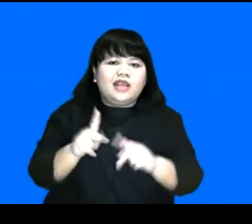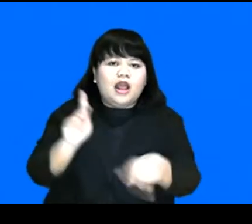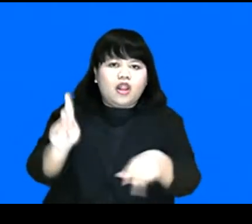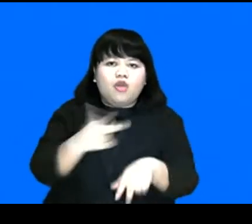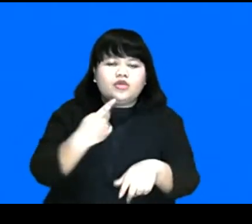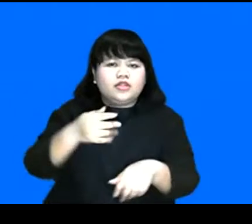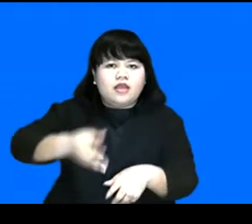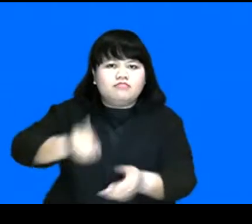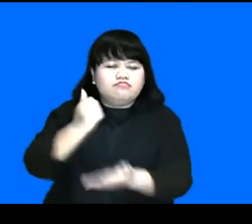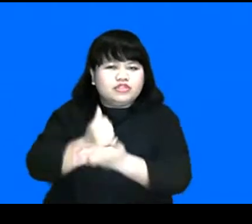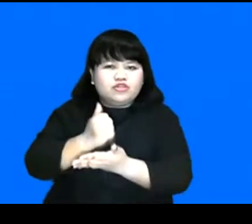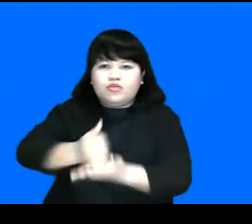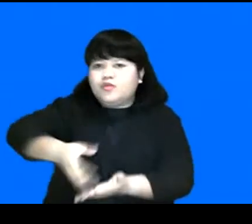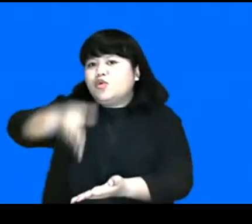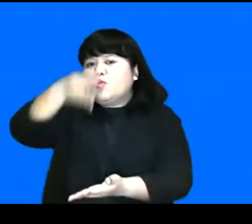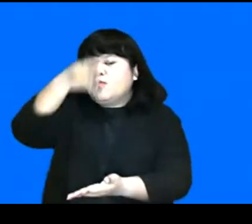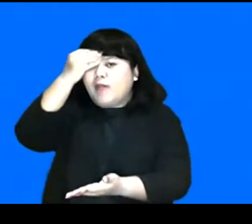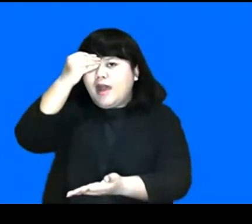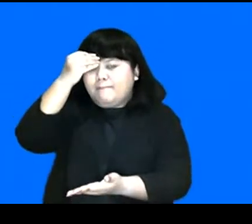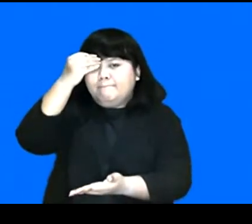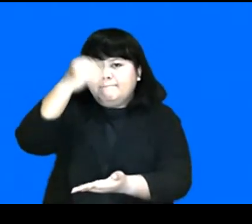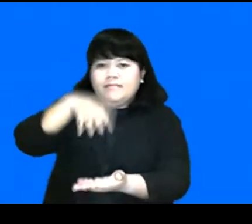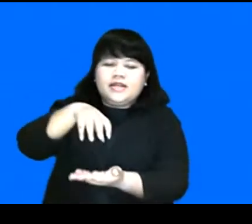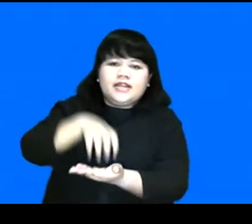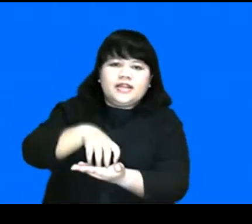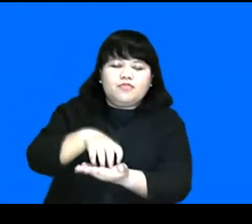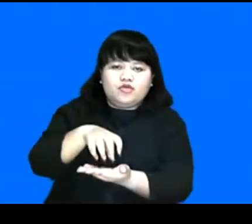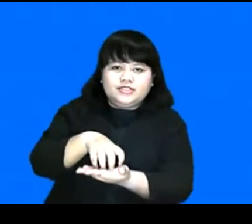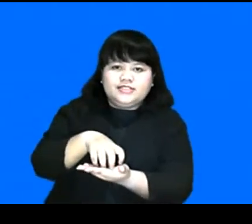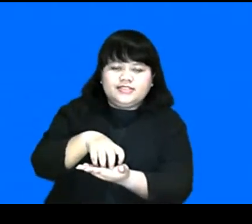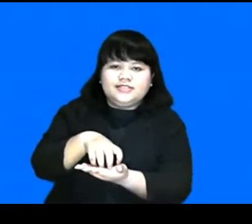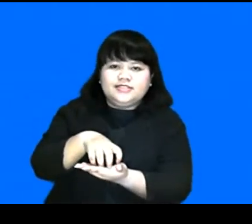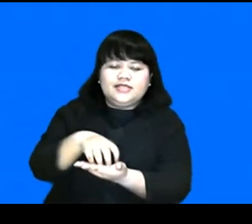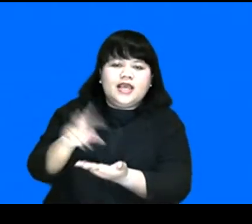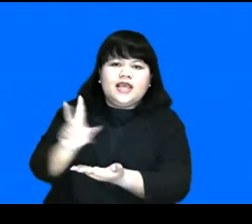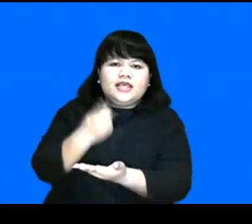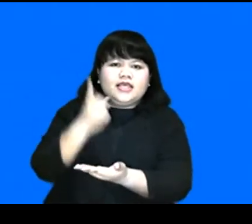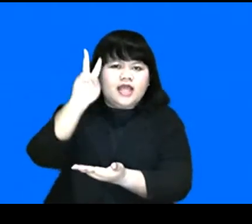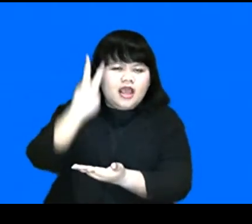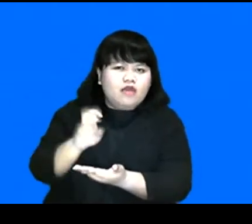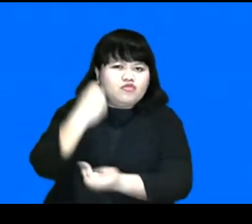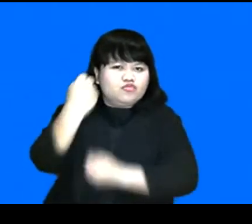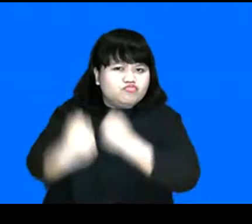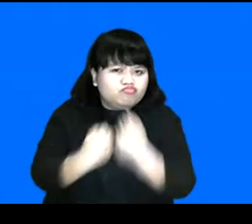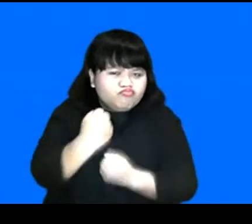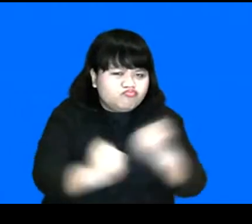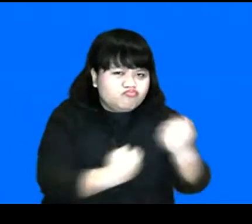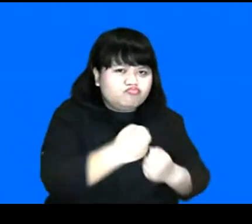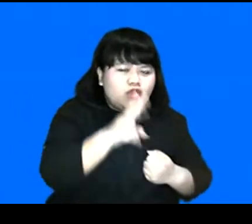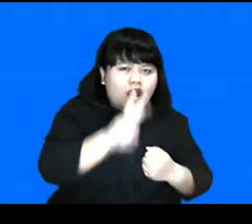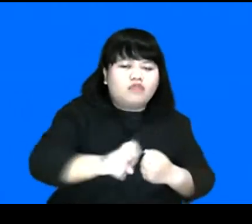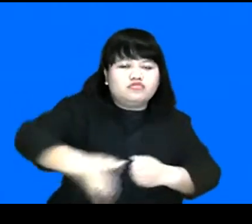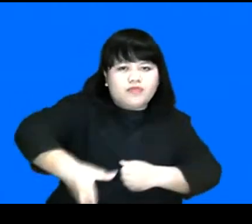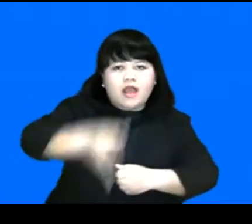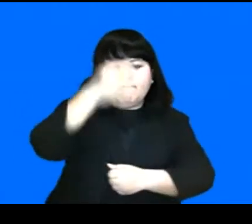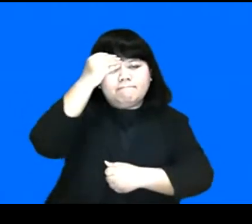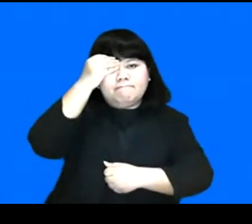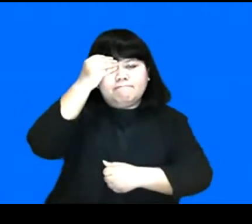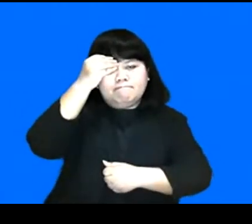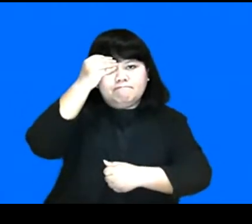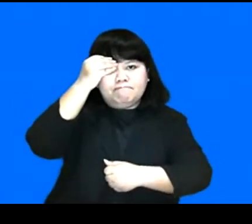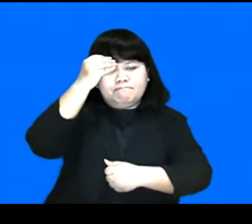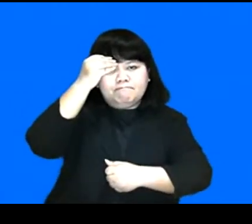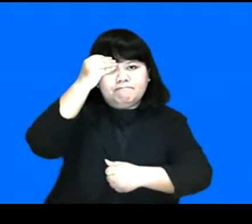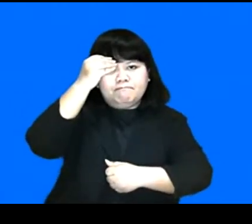where we have to mobilize, we have to understand. Taxation might sound complicated to many